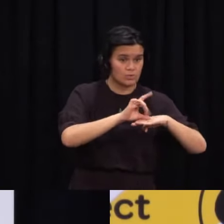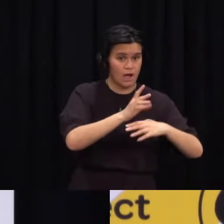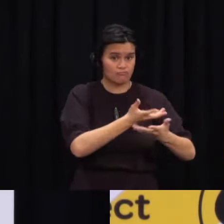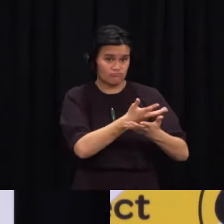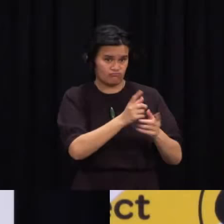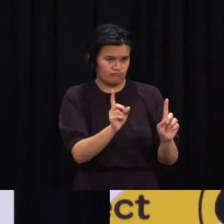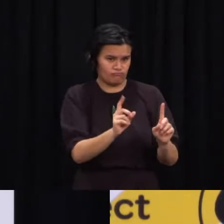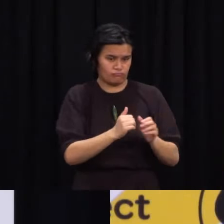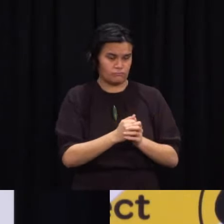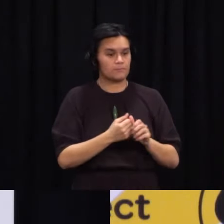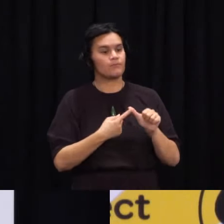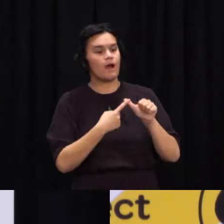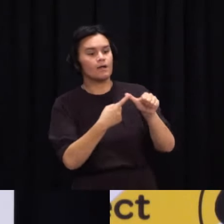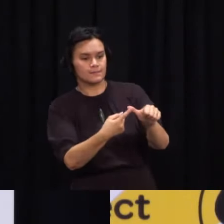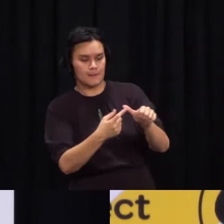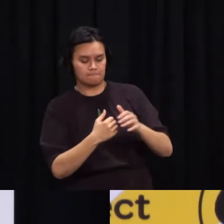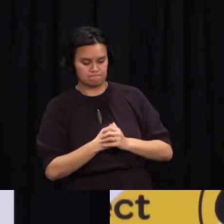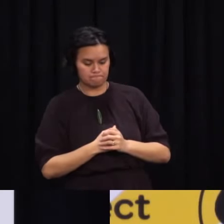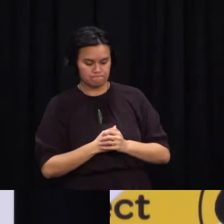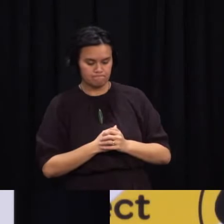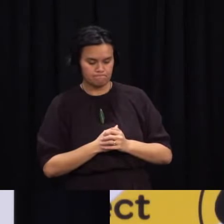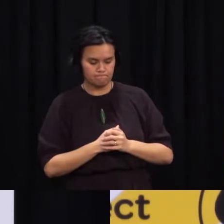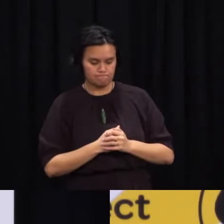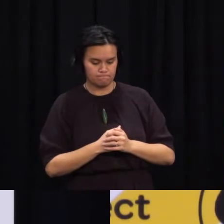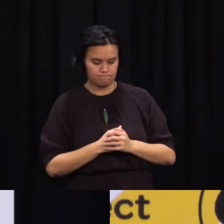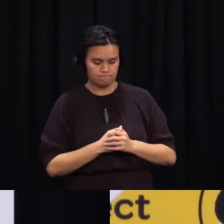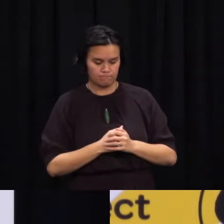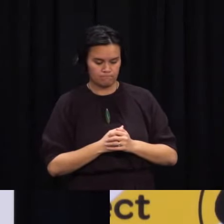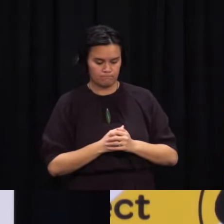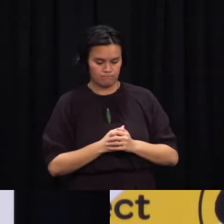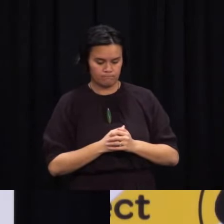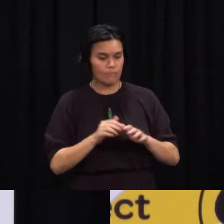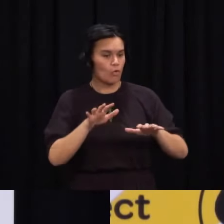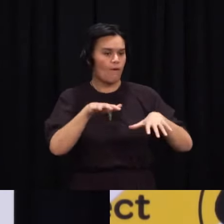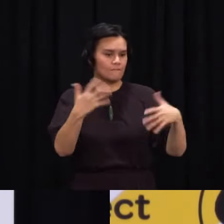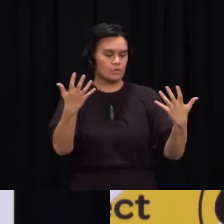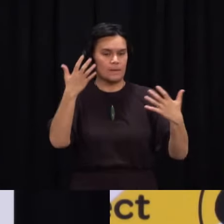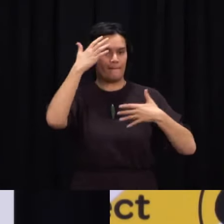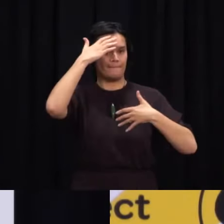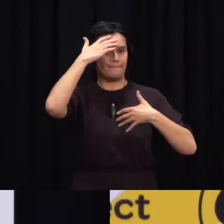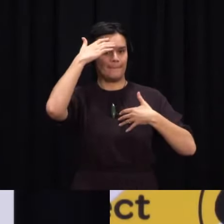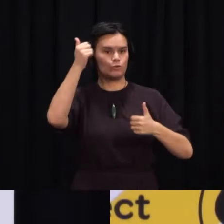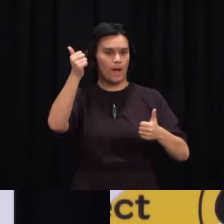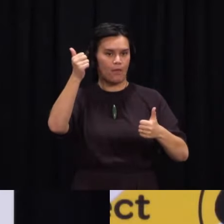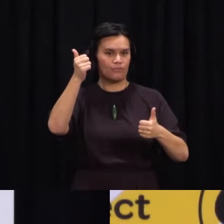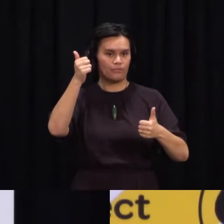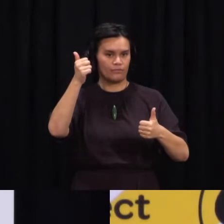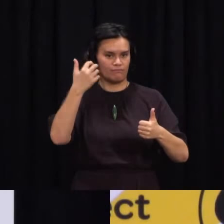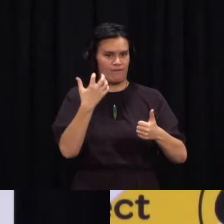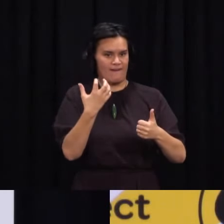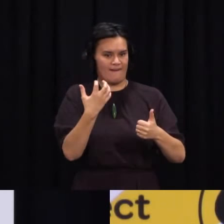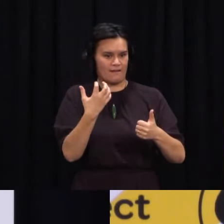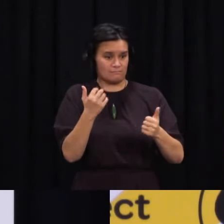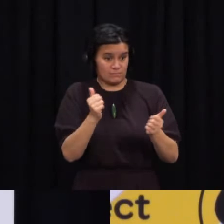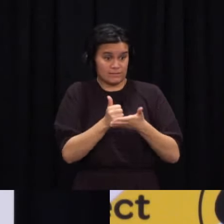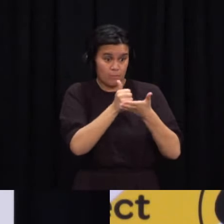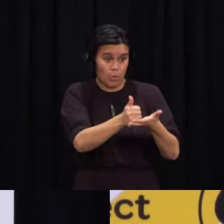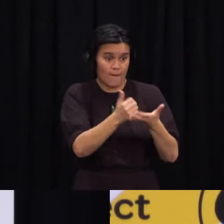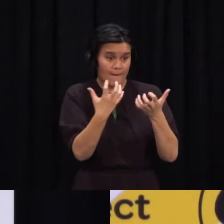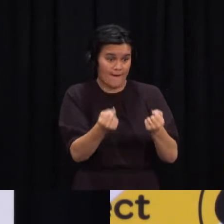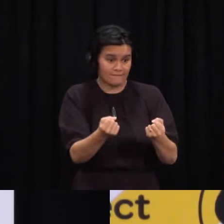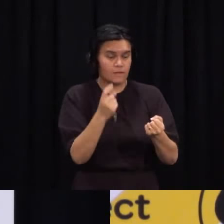reminder for me to again mention of course, a lot of the mental health support that's provided at this level is often remote,